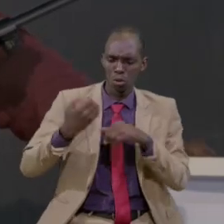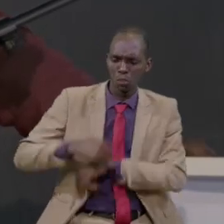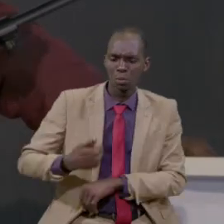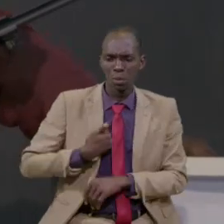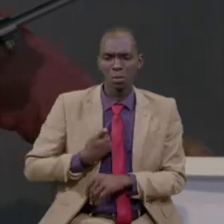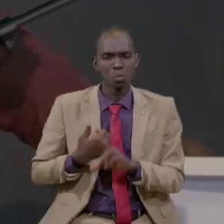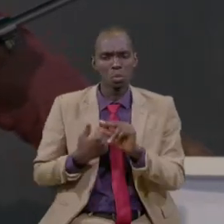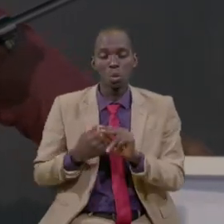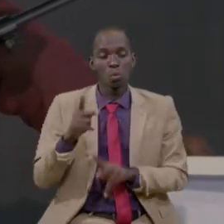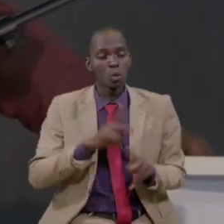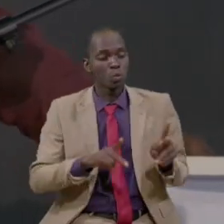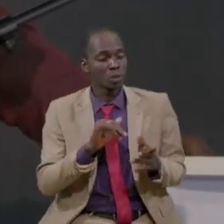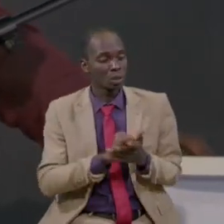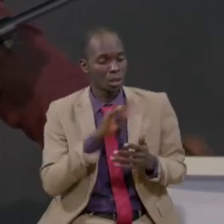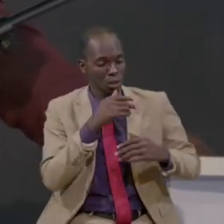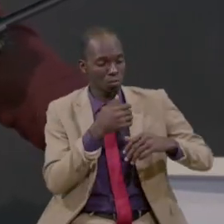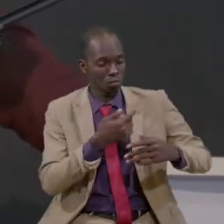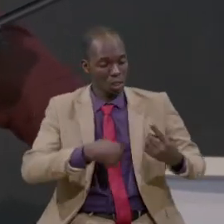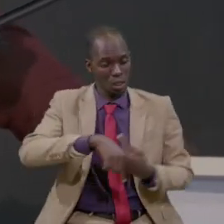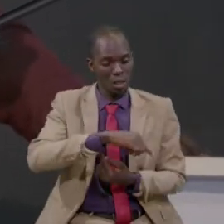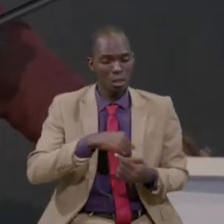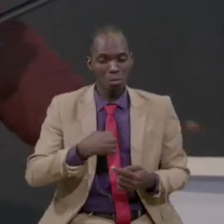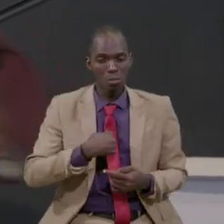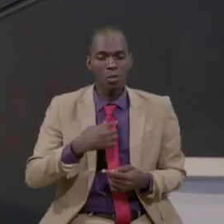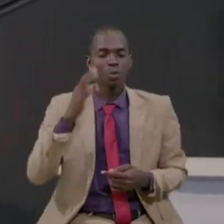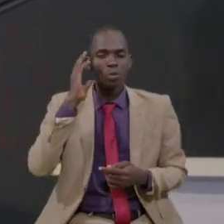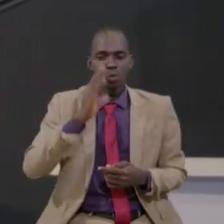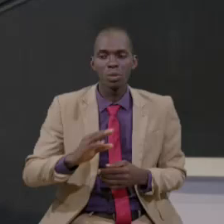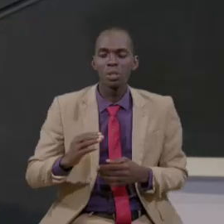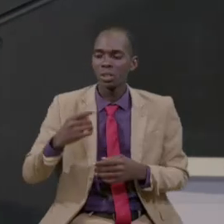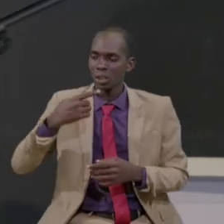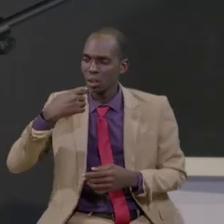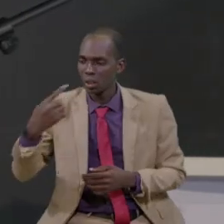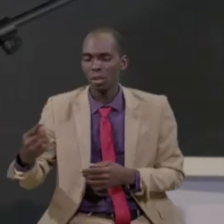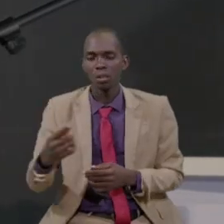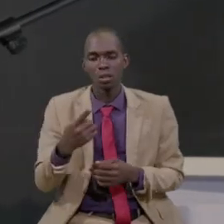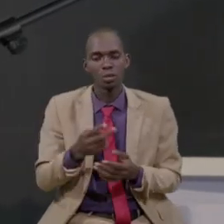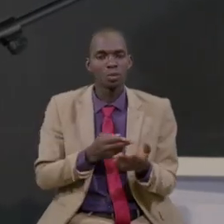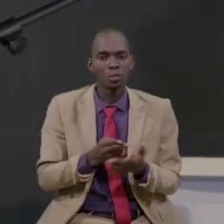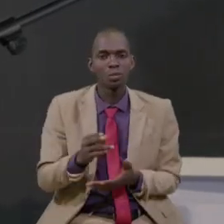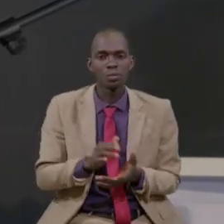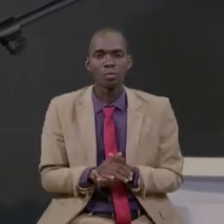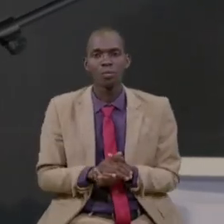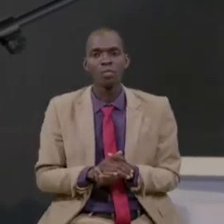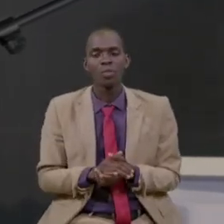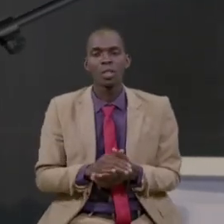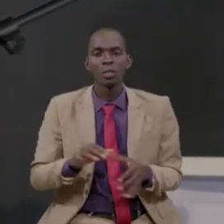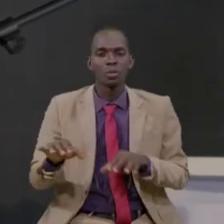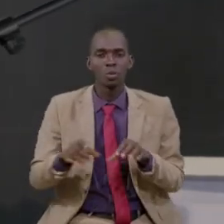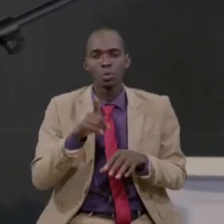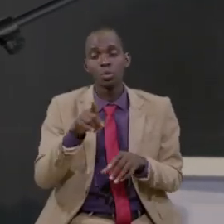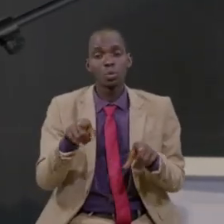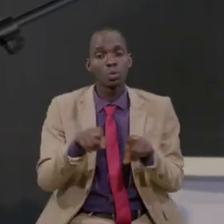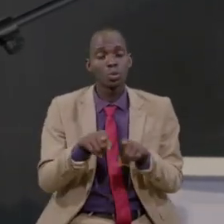every time, they will give the answer. Do you so protect yourself like